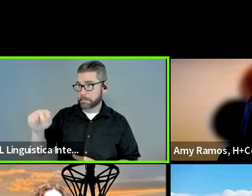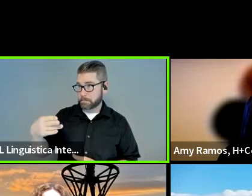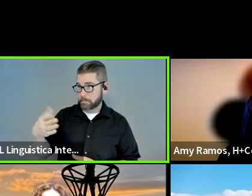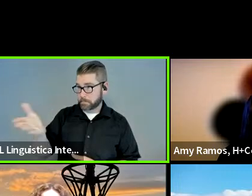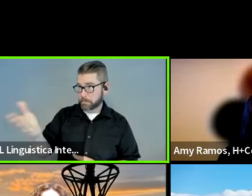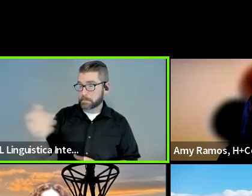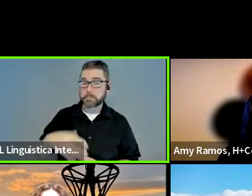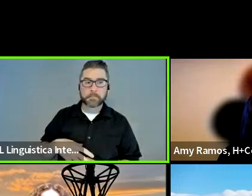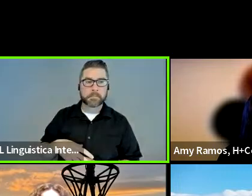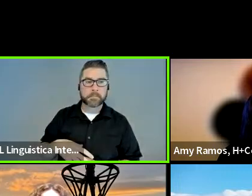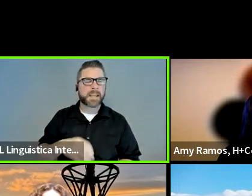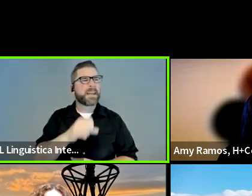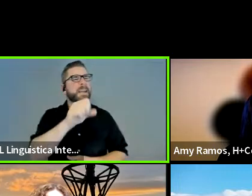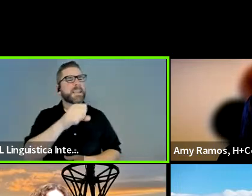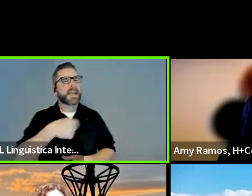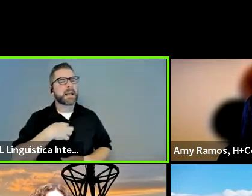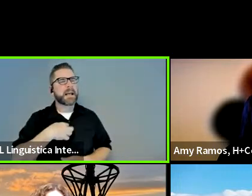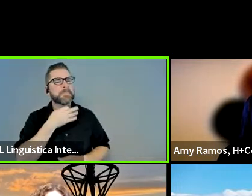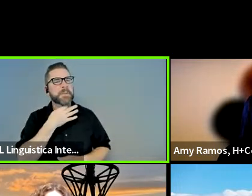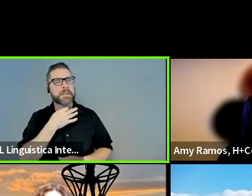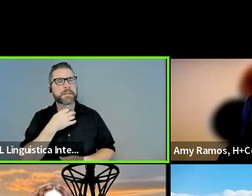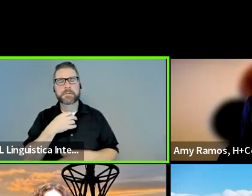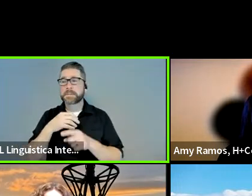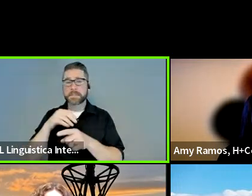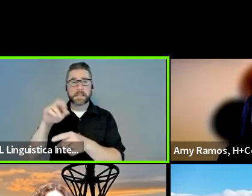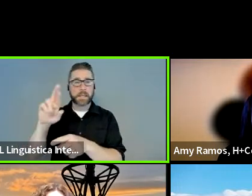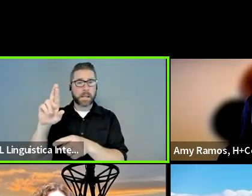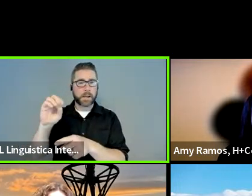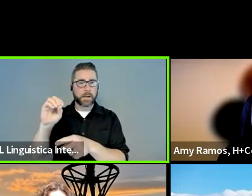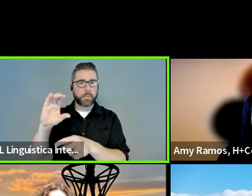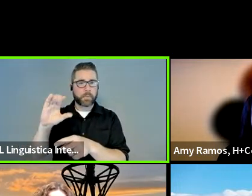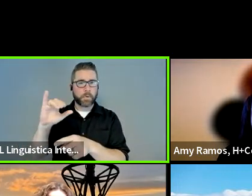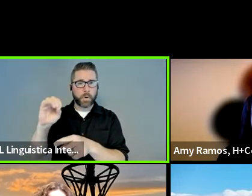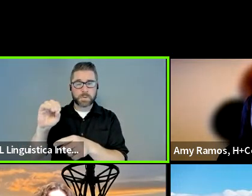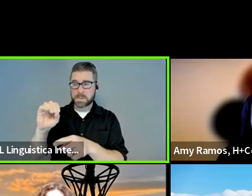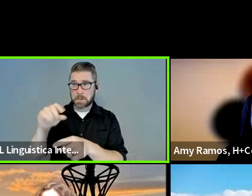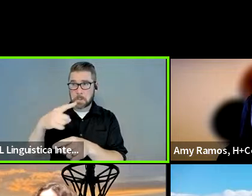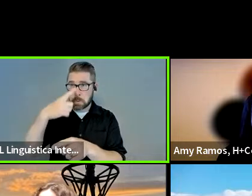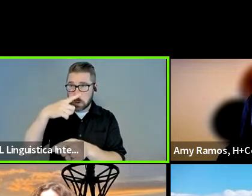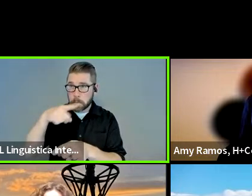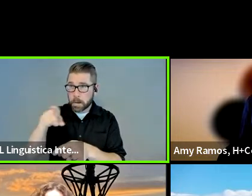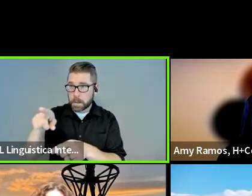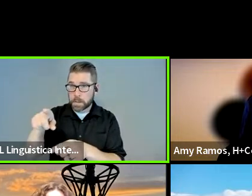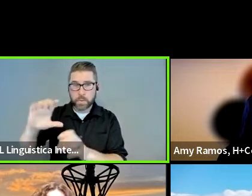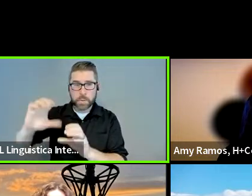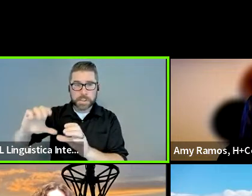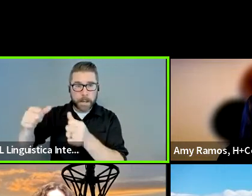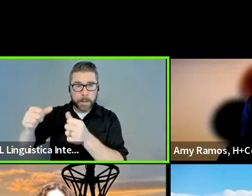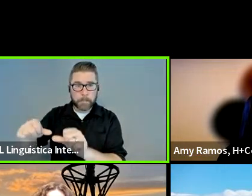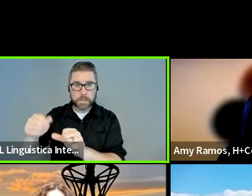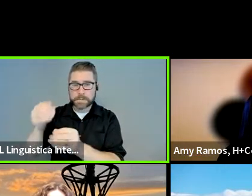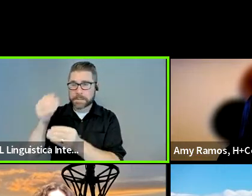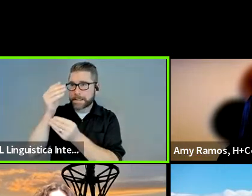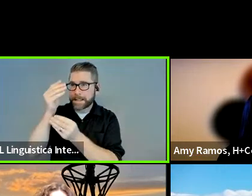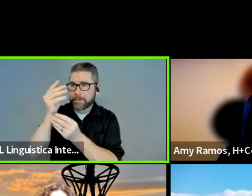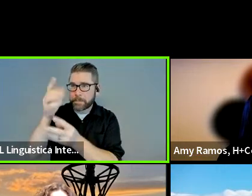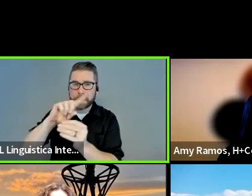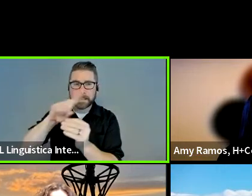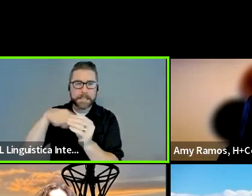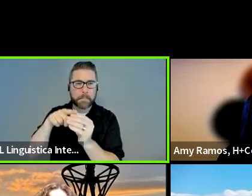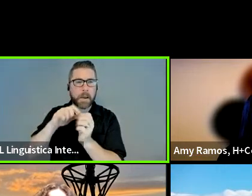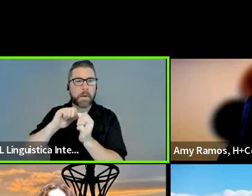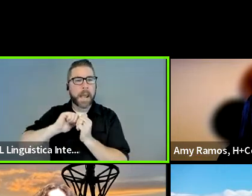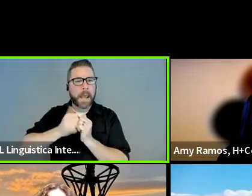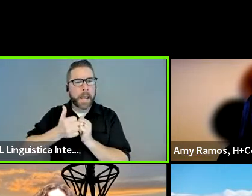Yes, I wondered if Rosiccio could put in the chat the information about how to